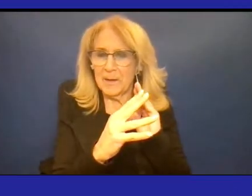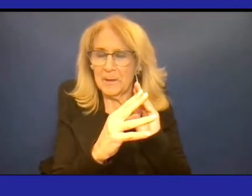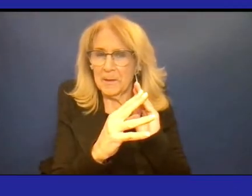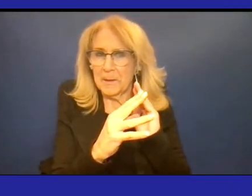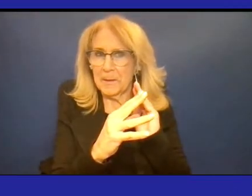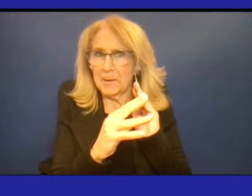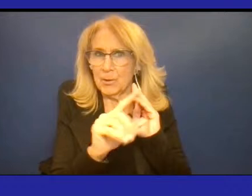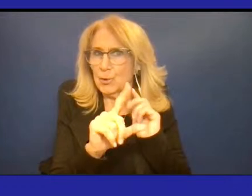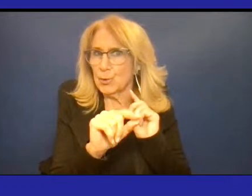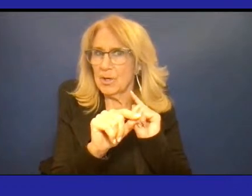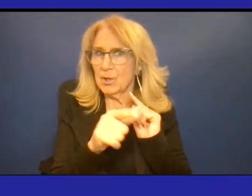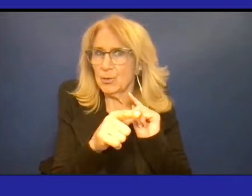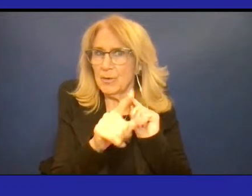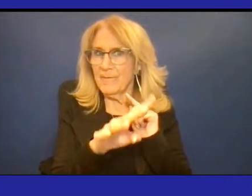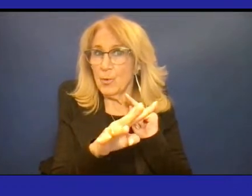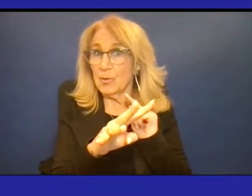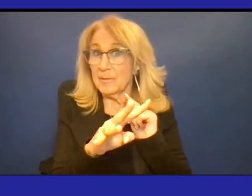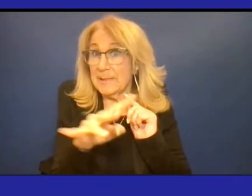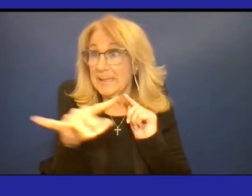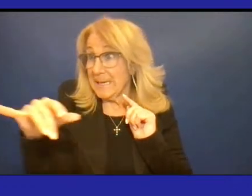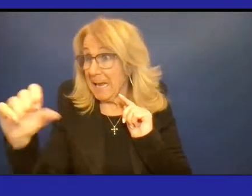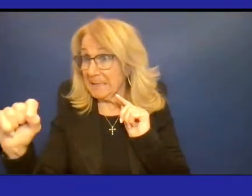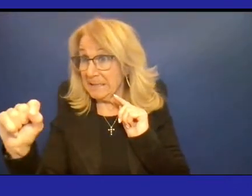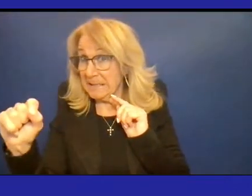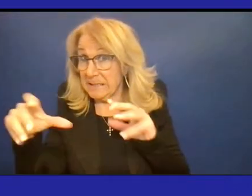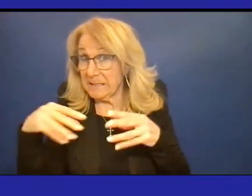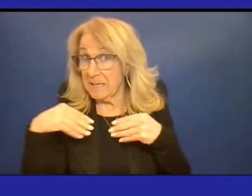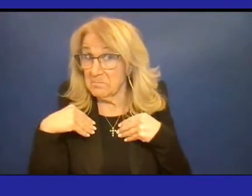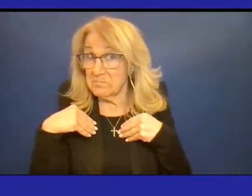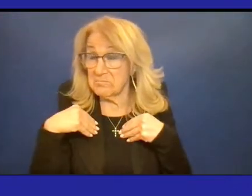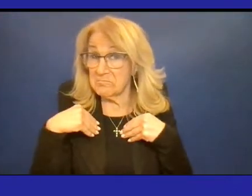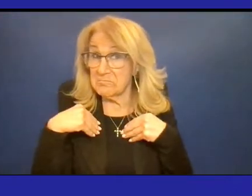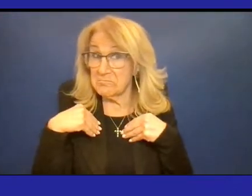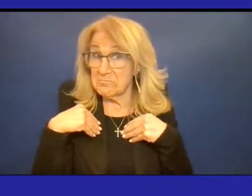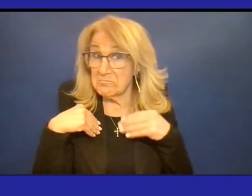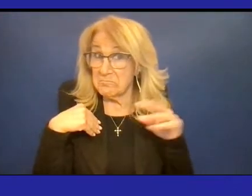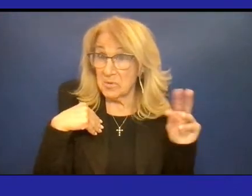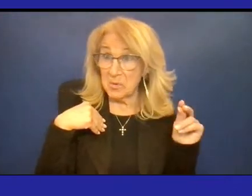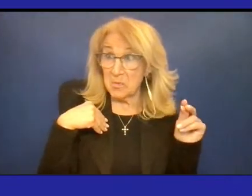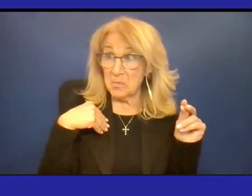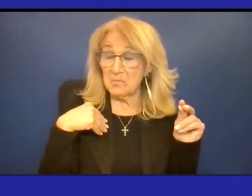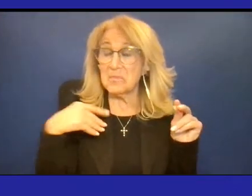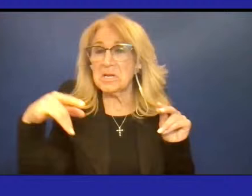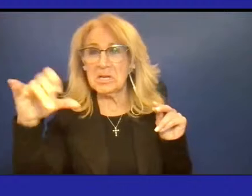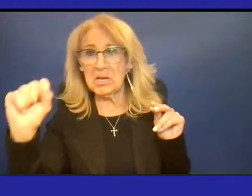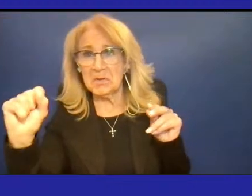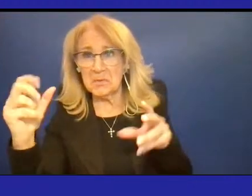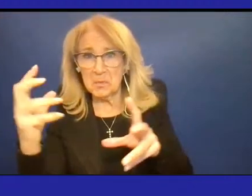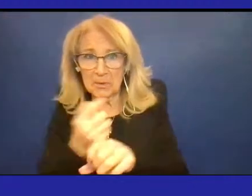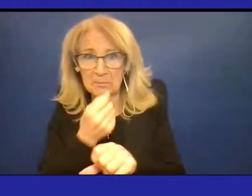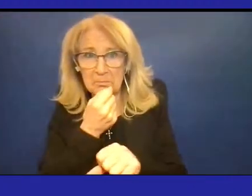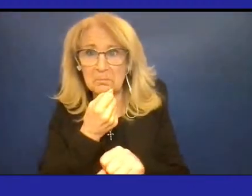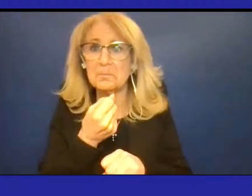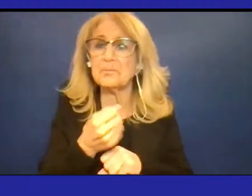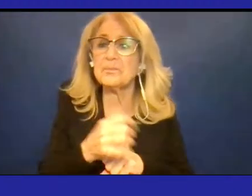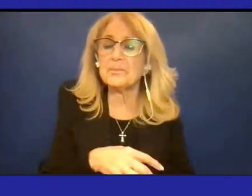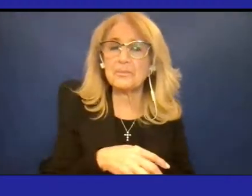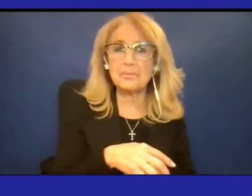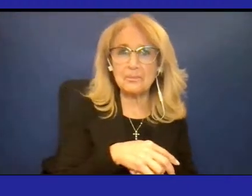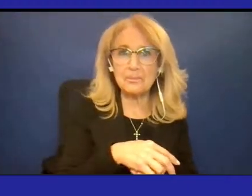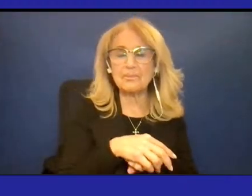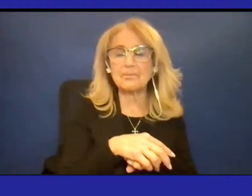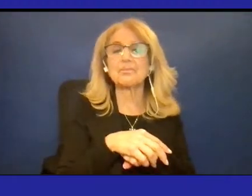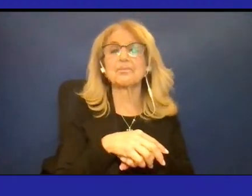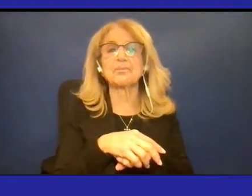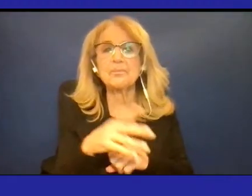All in favor, please say yes. Yes. Opposed, say no. So minutes are adopted. Next, we will hear from Ms. Brown, Mr. Stigley, and